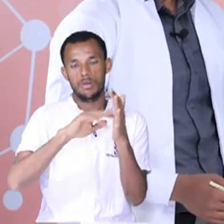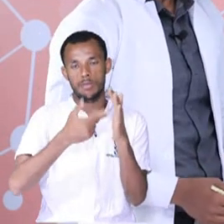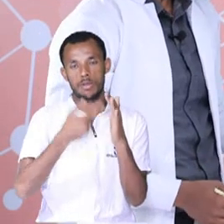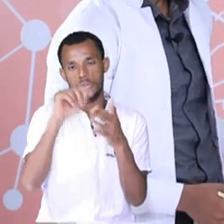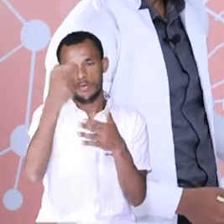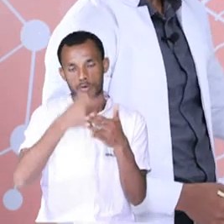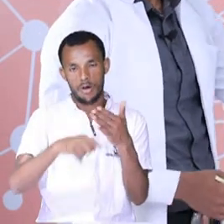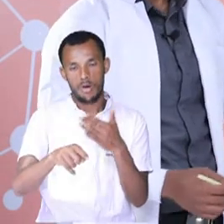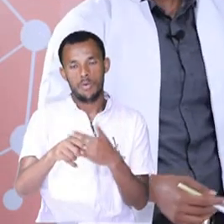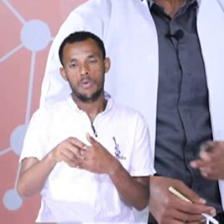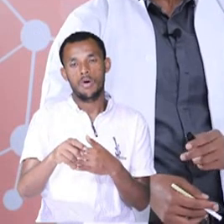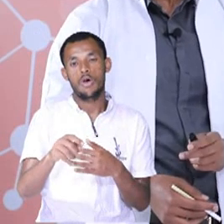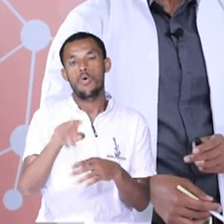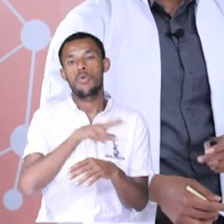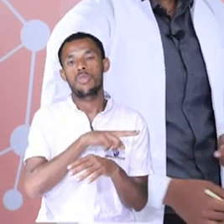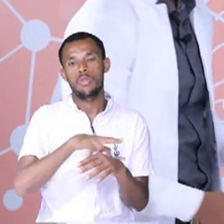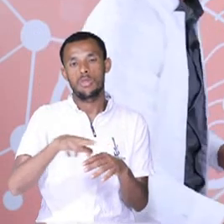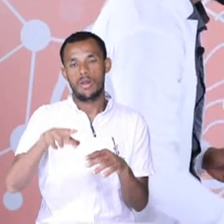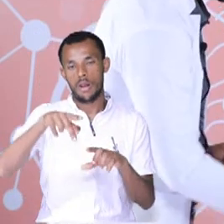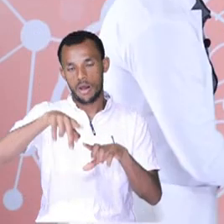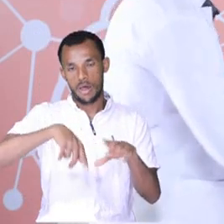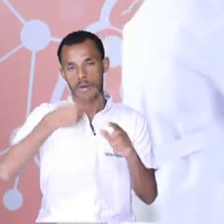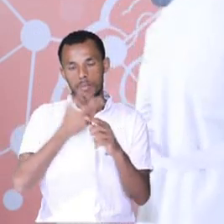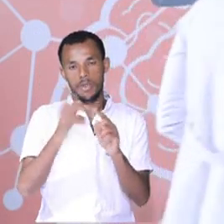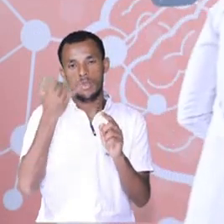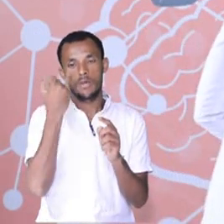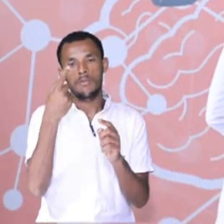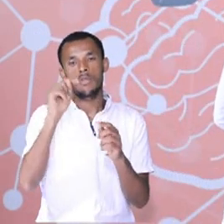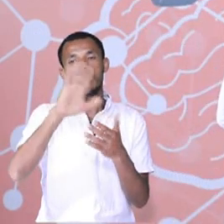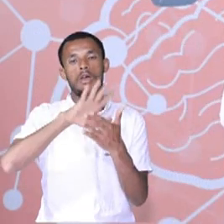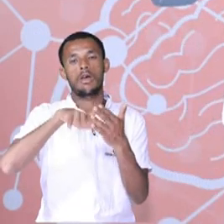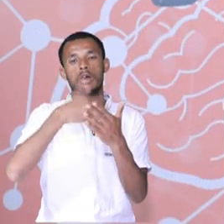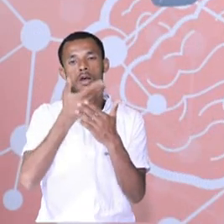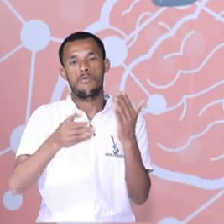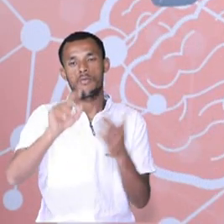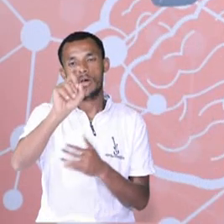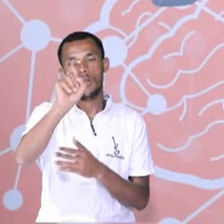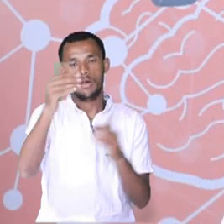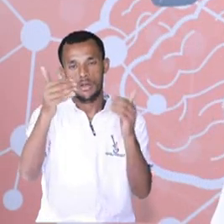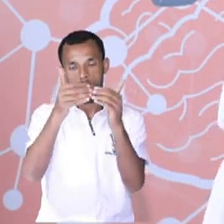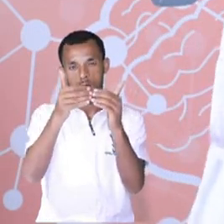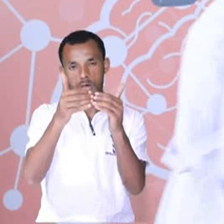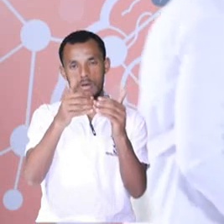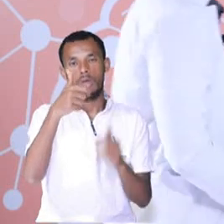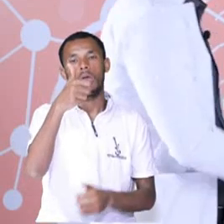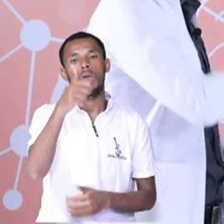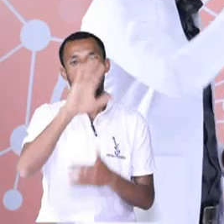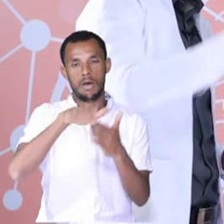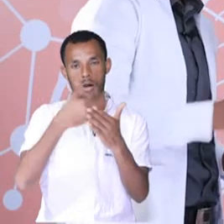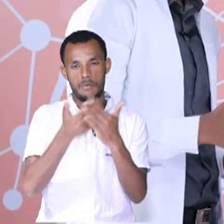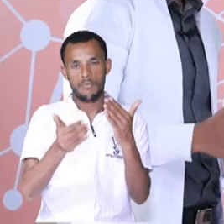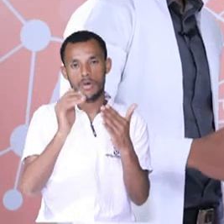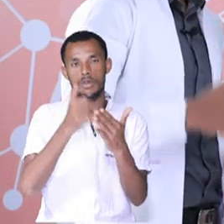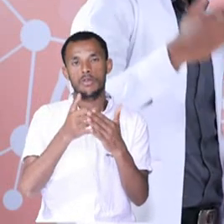the value it is a horizontal line. But if the graph of x is equal to a graph, it is